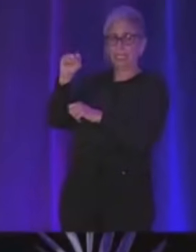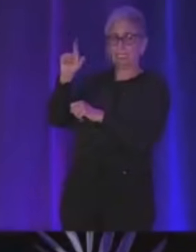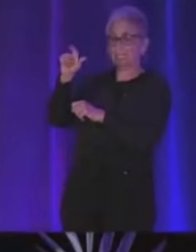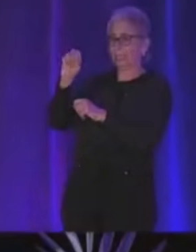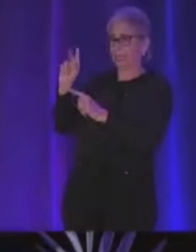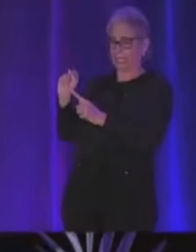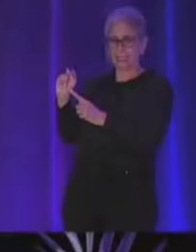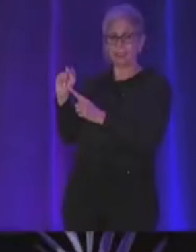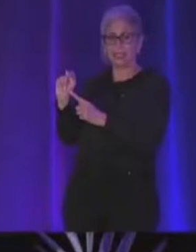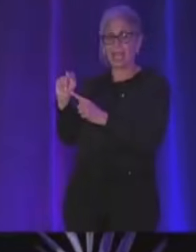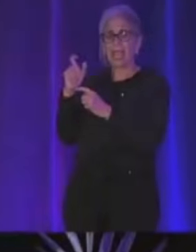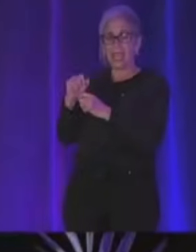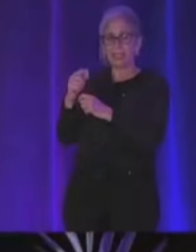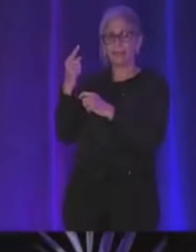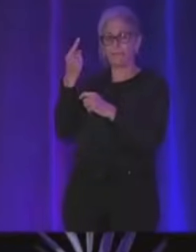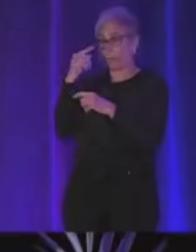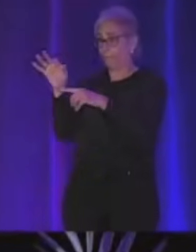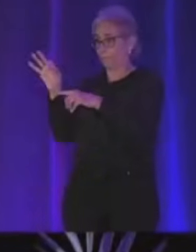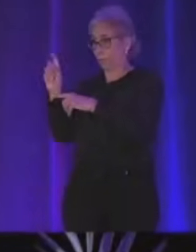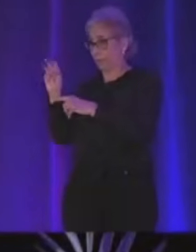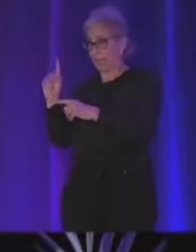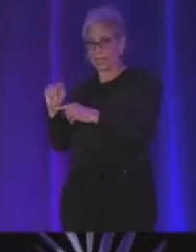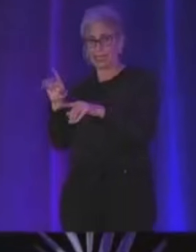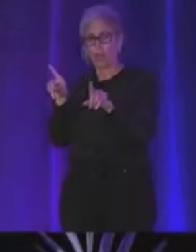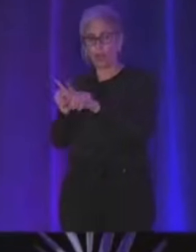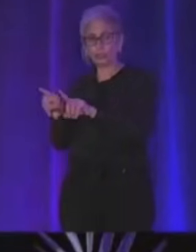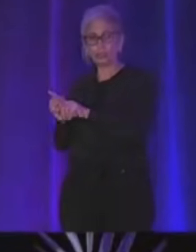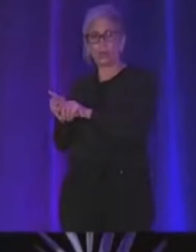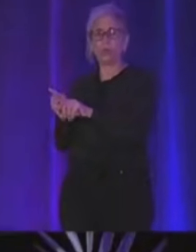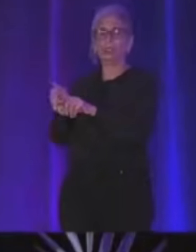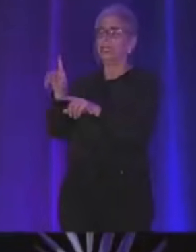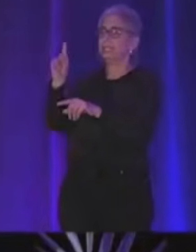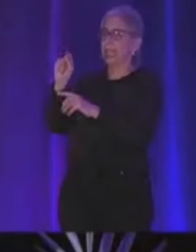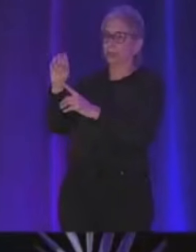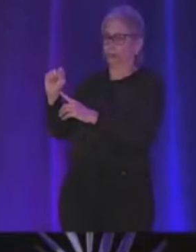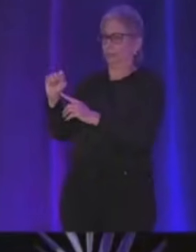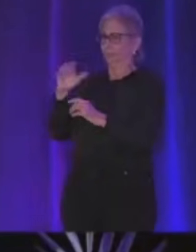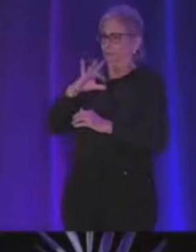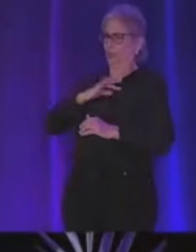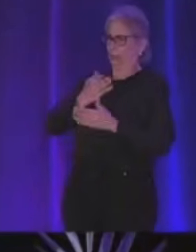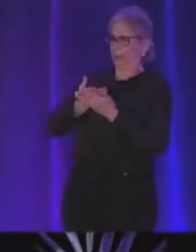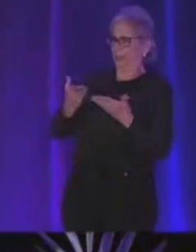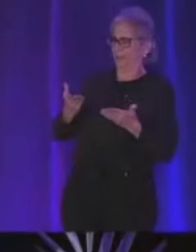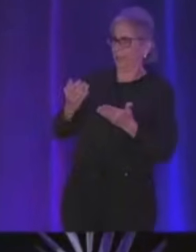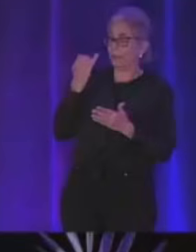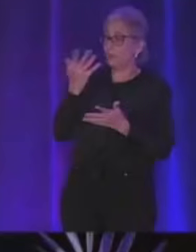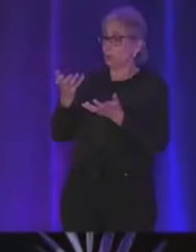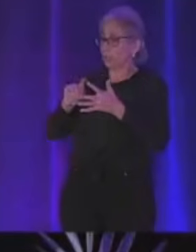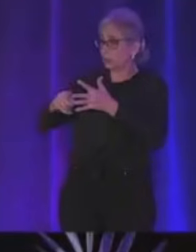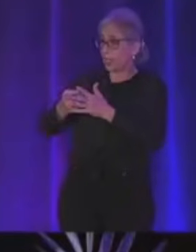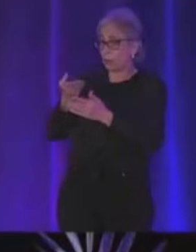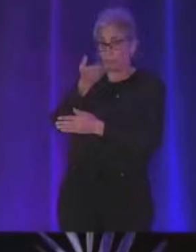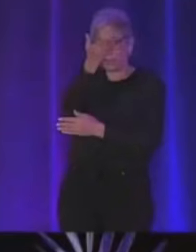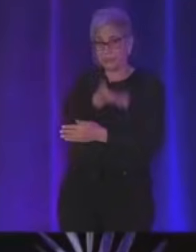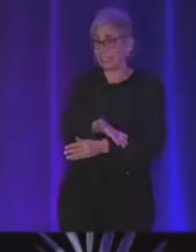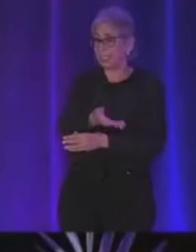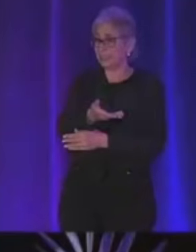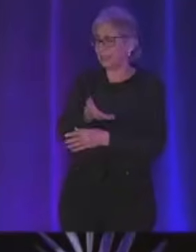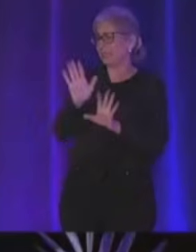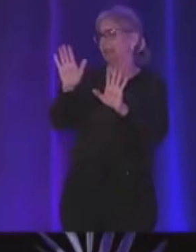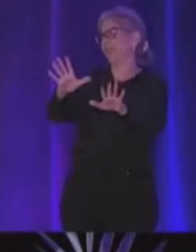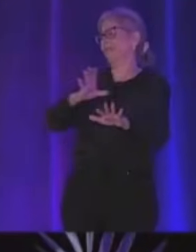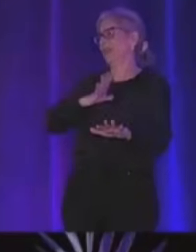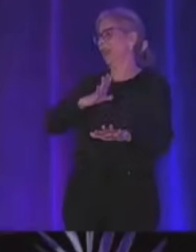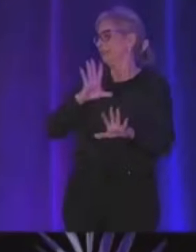adding TypeScript to ESLint. Very exciting stuff. If you want to get started with these things, if you haven't yet, no shame, it's